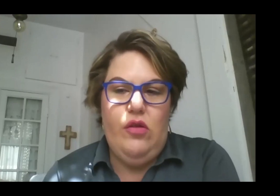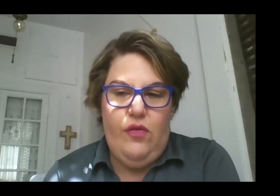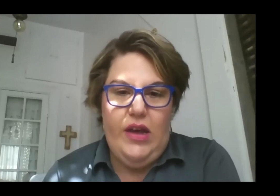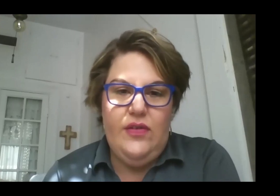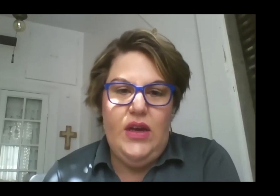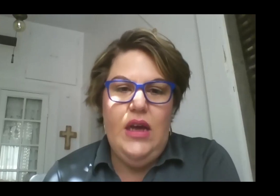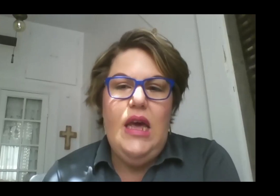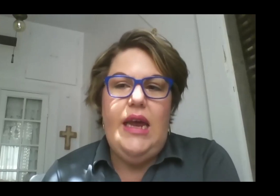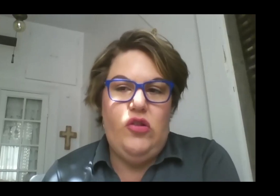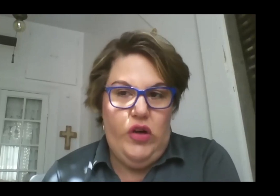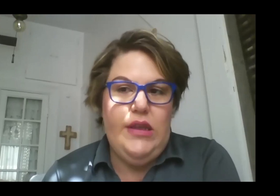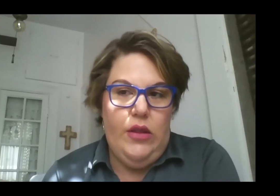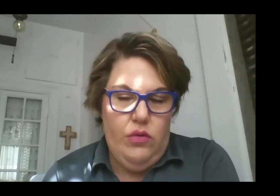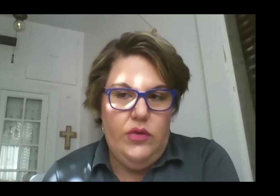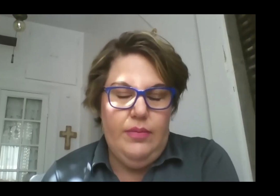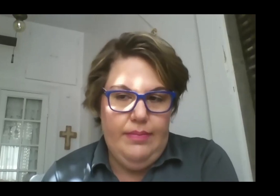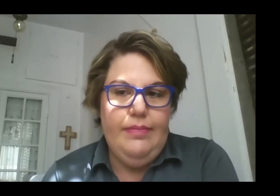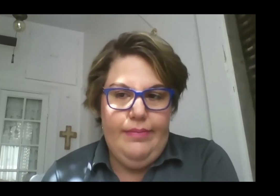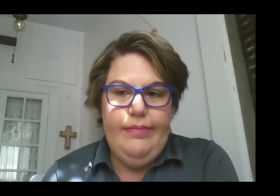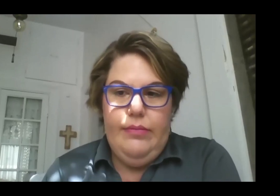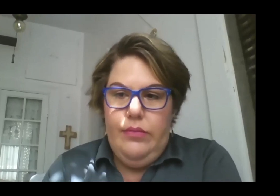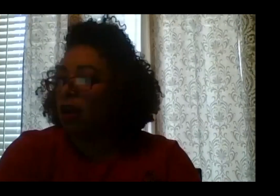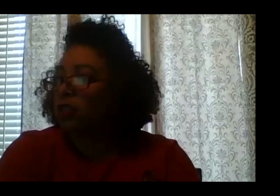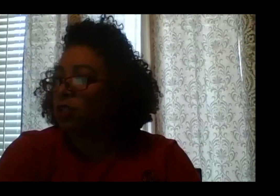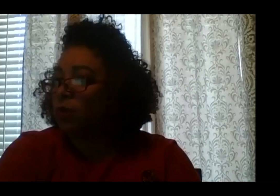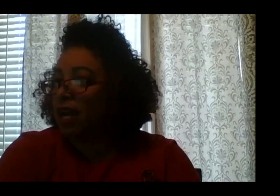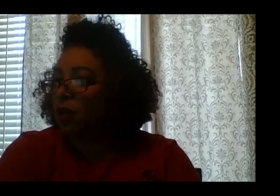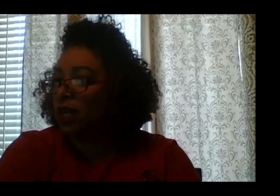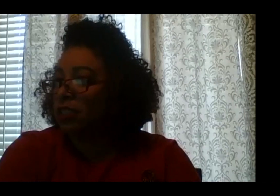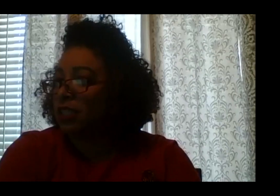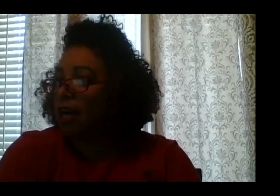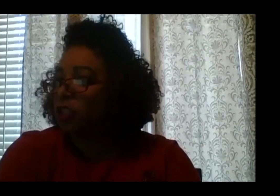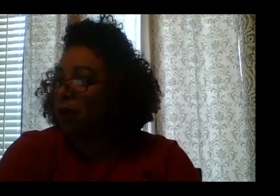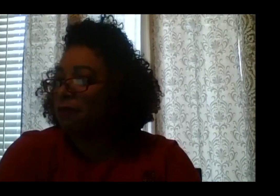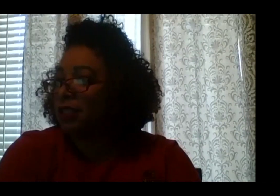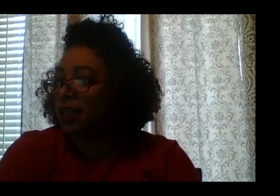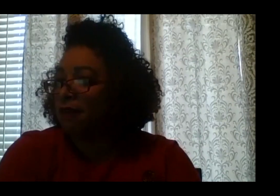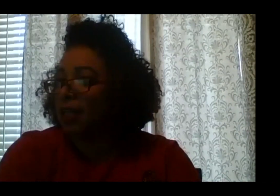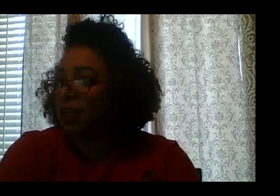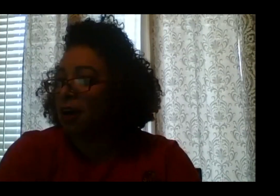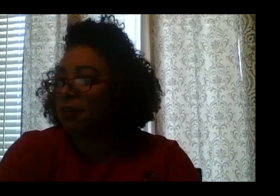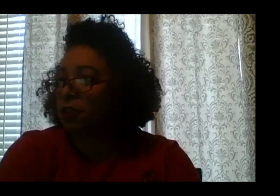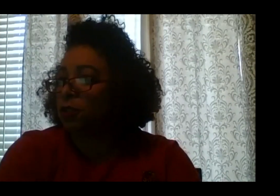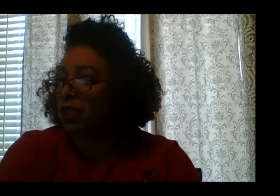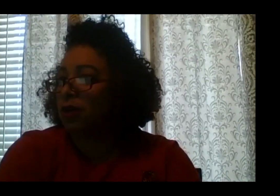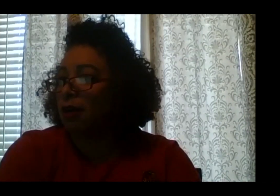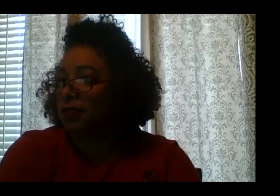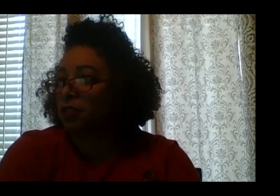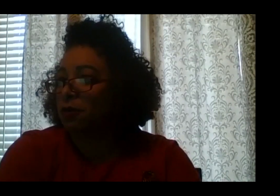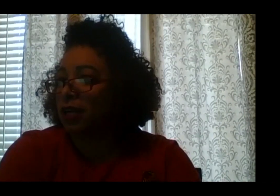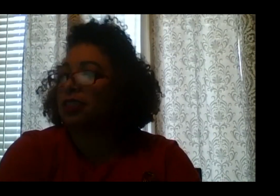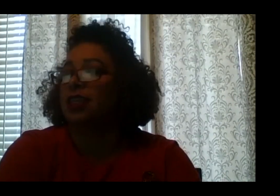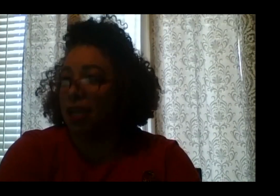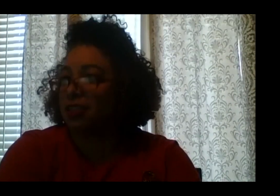Education through the FAFSA is strictly loans. And also someone had the question, the scholarship office and the financial aid office are two separate